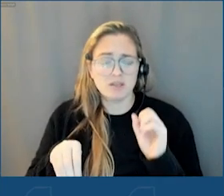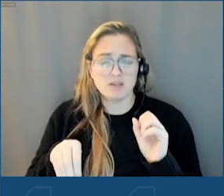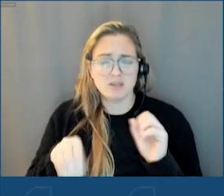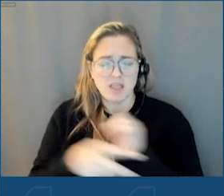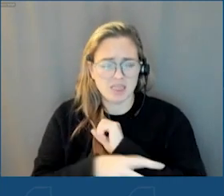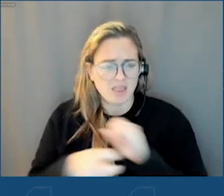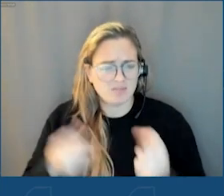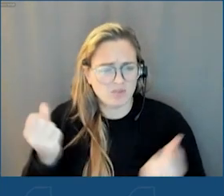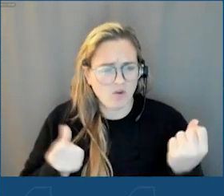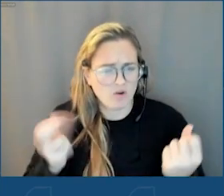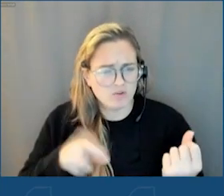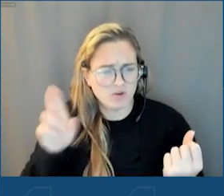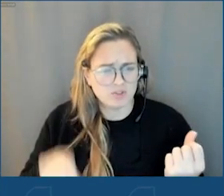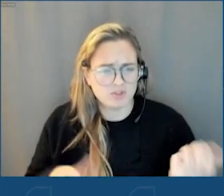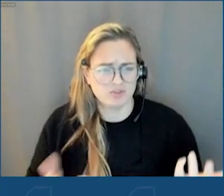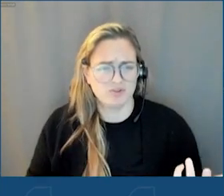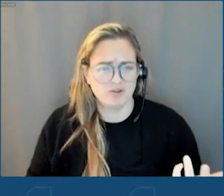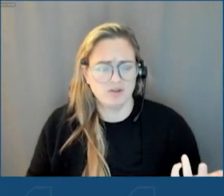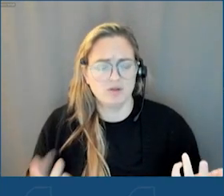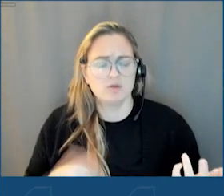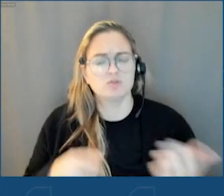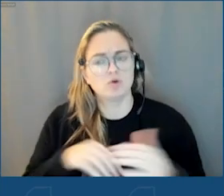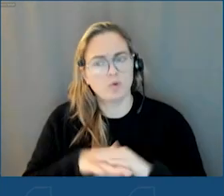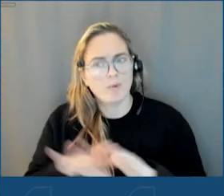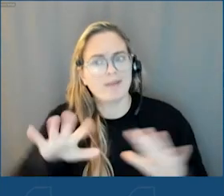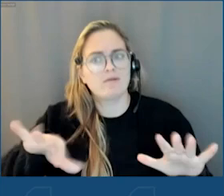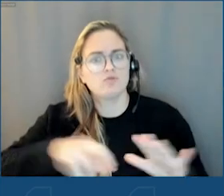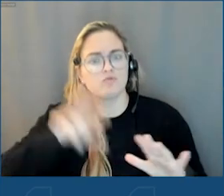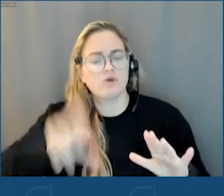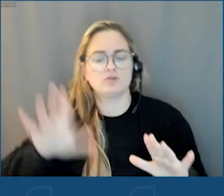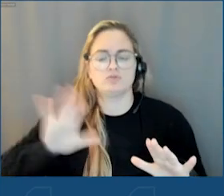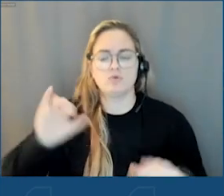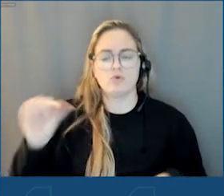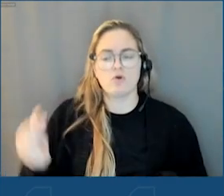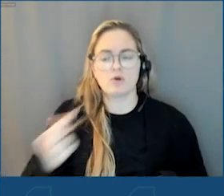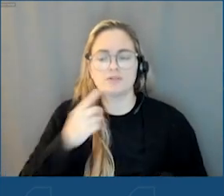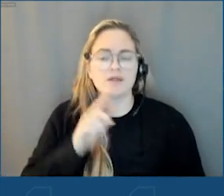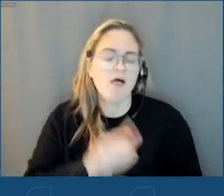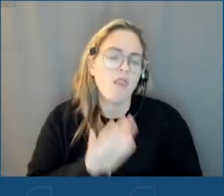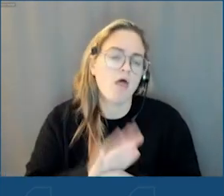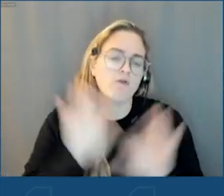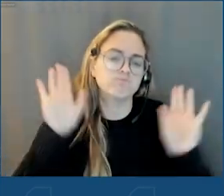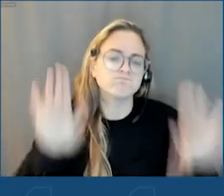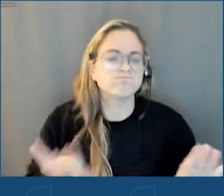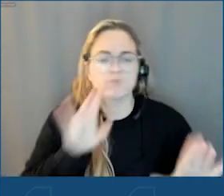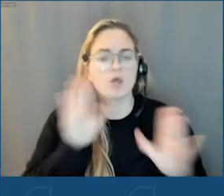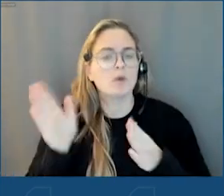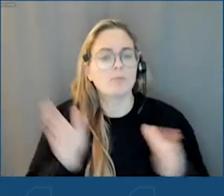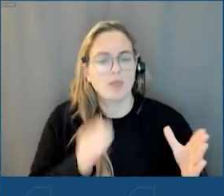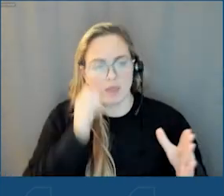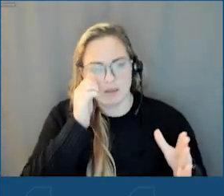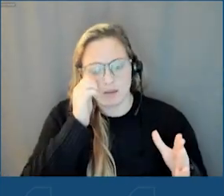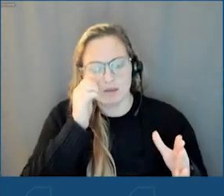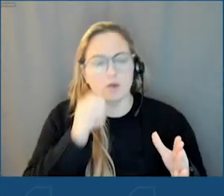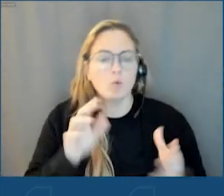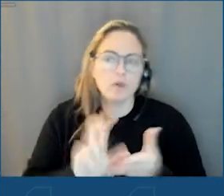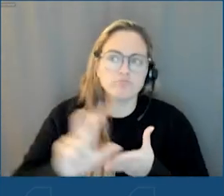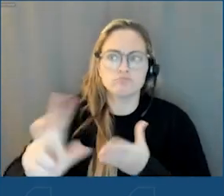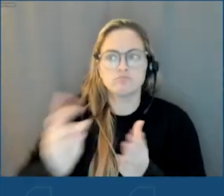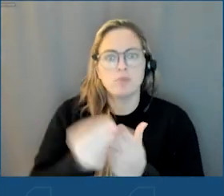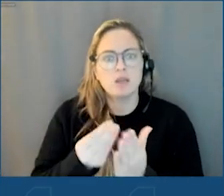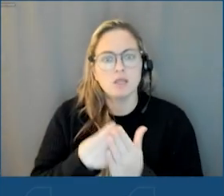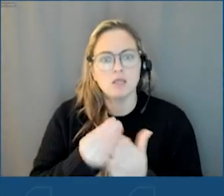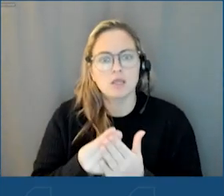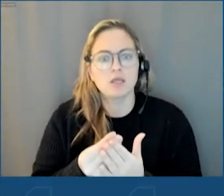cars in Rochester. So we went in there back in August and said, enough is enough. Let's have a plan. We had a strategy. We put more money on the ground. We had